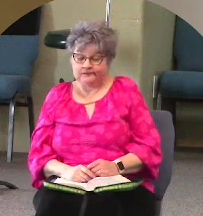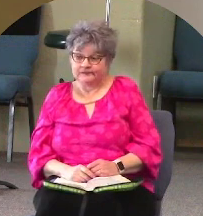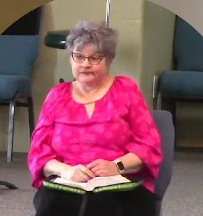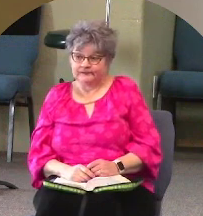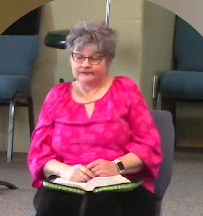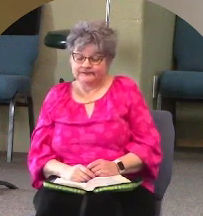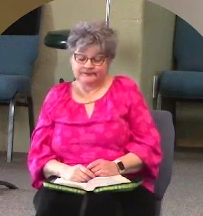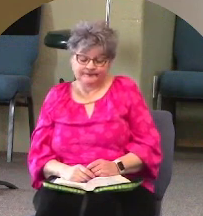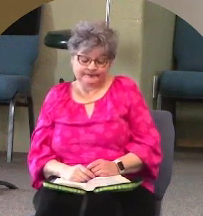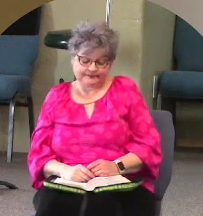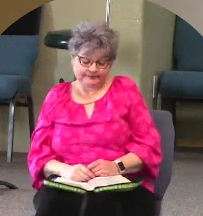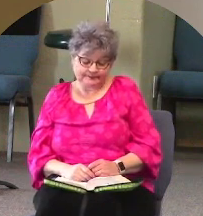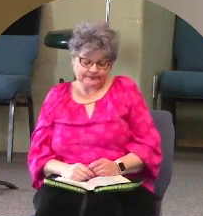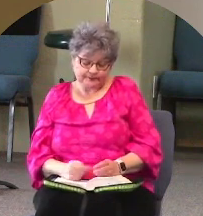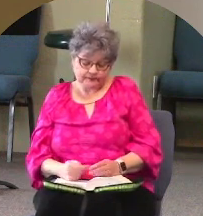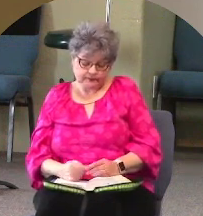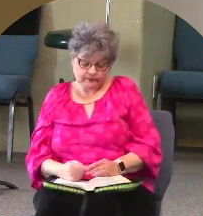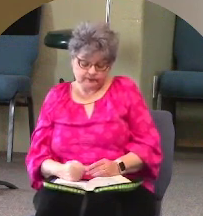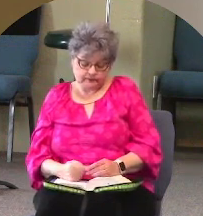I guess you don't get it.